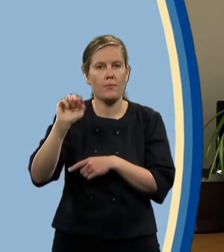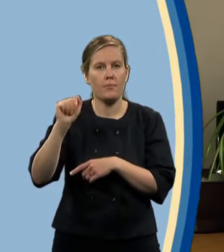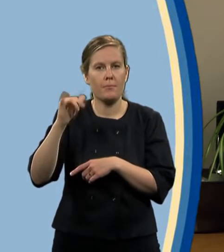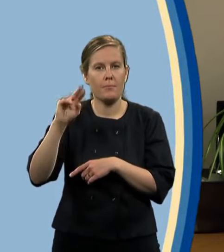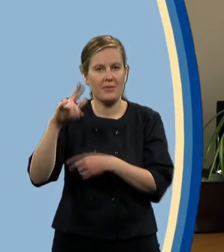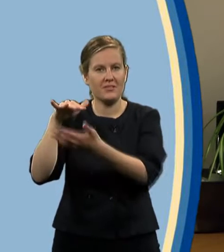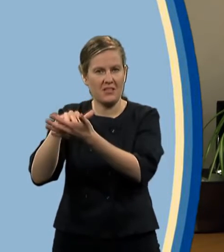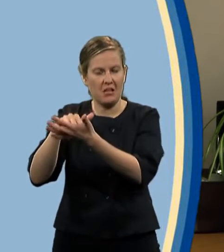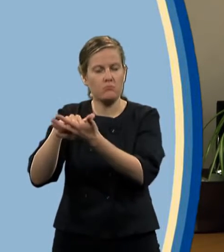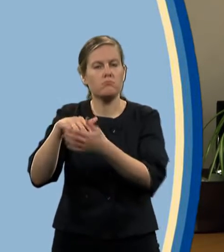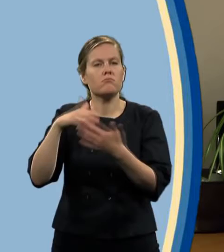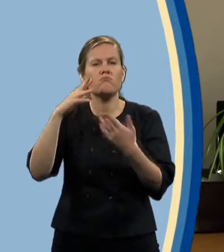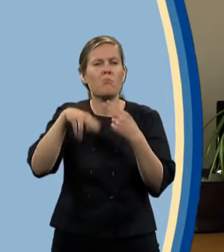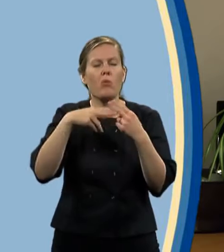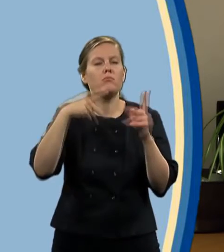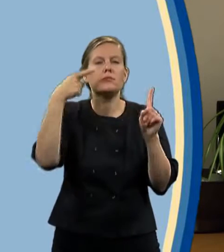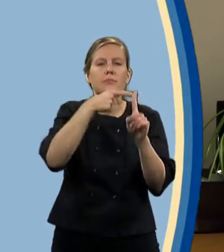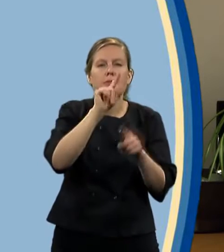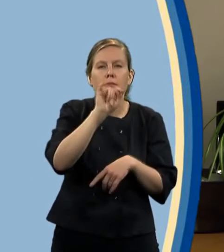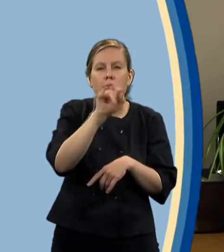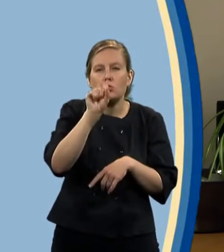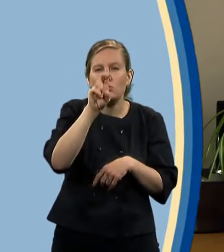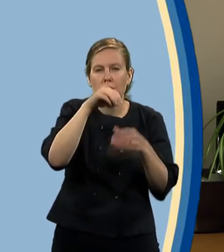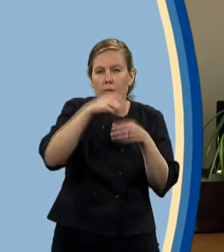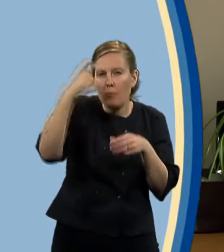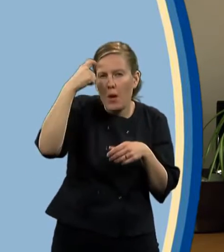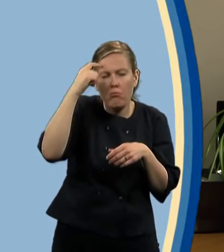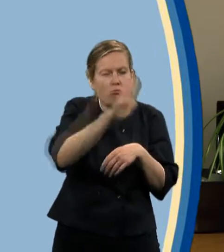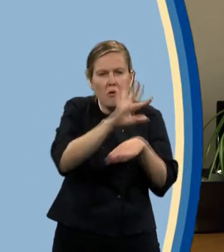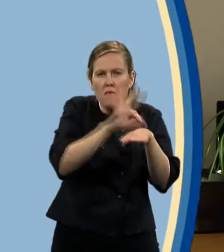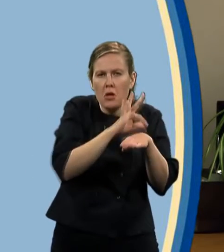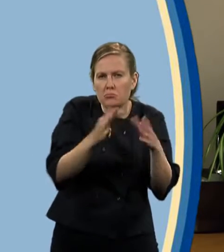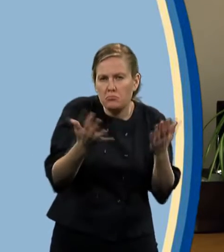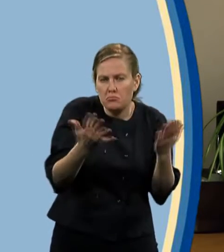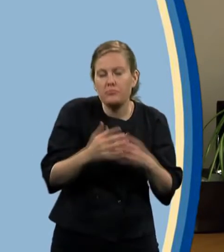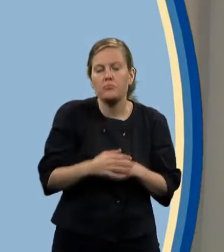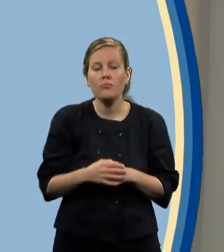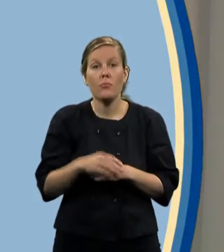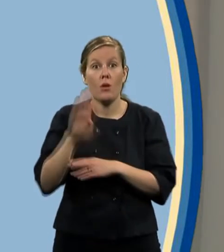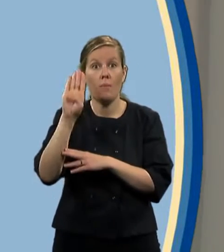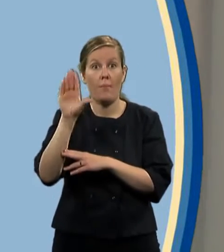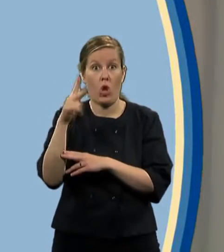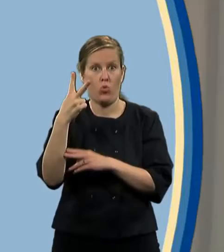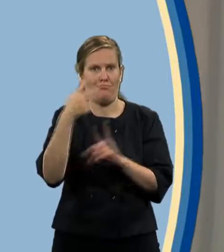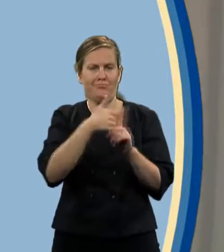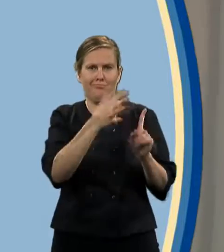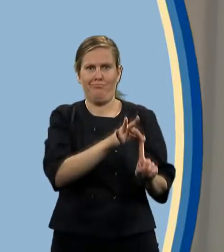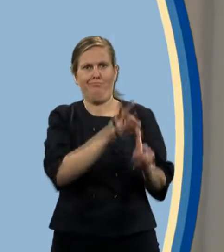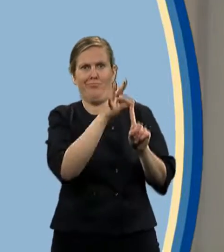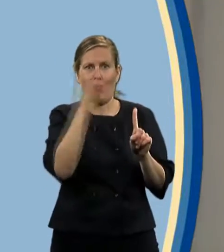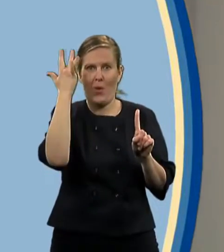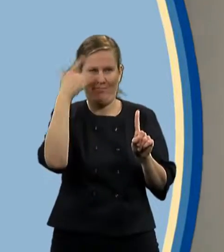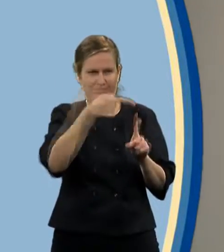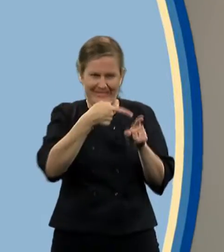dedicated to neuroimaging studies about the function of very specific brain tissue. So what's extraordinary about